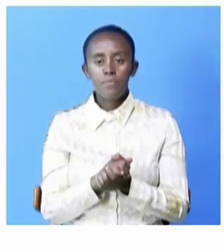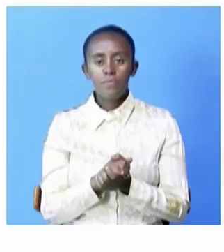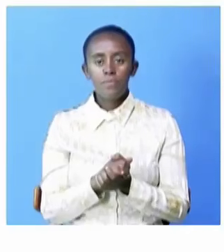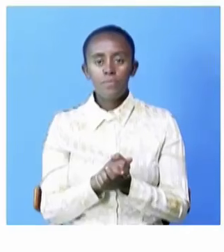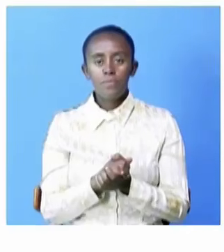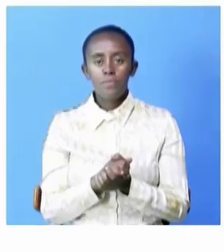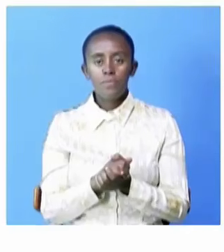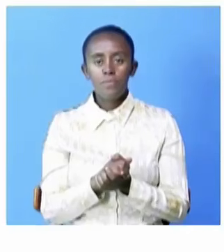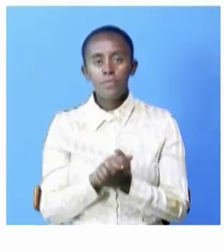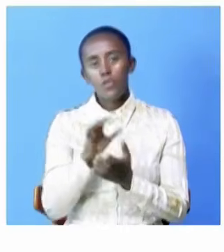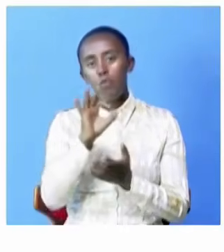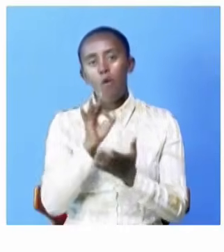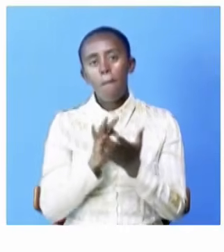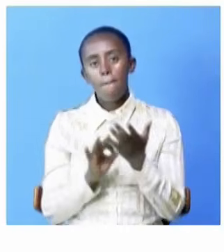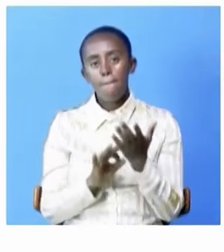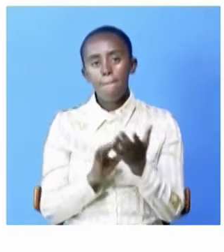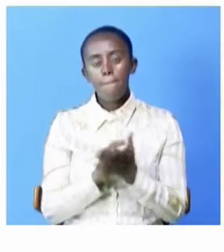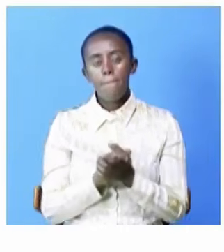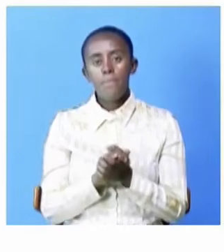In their form.